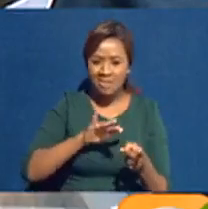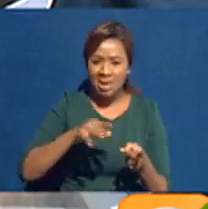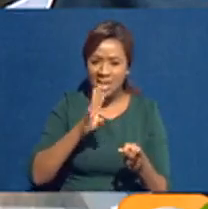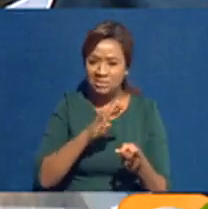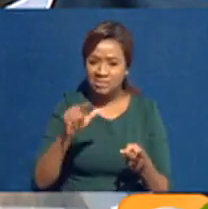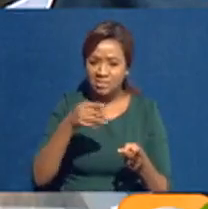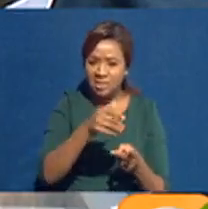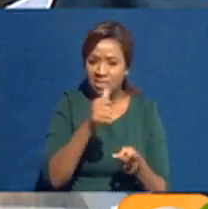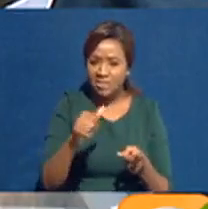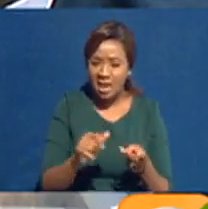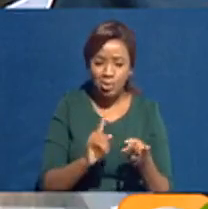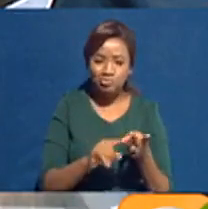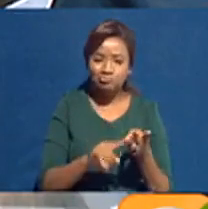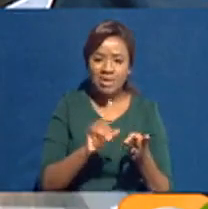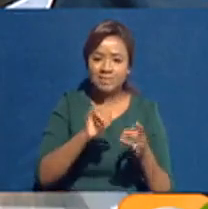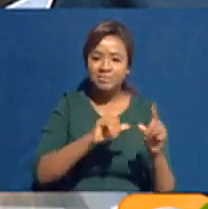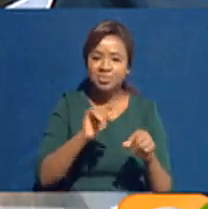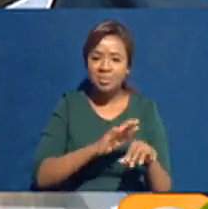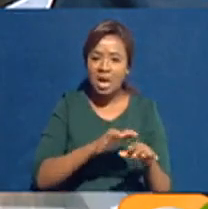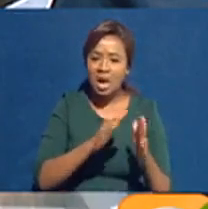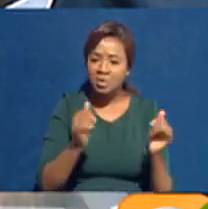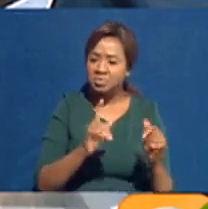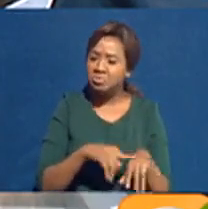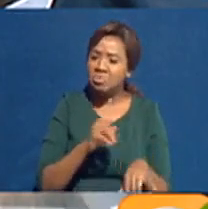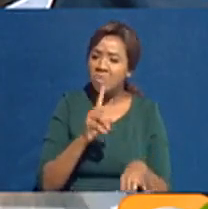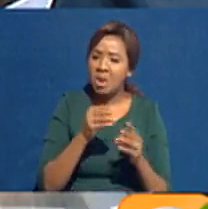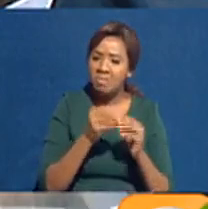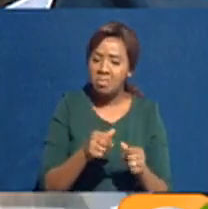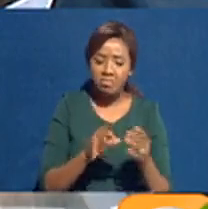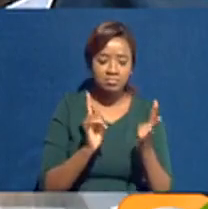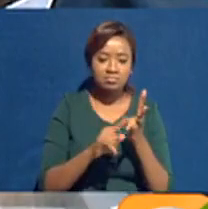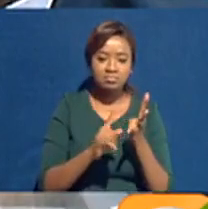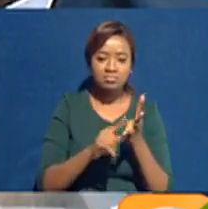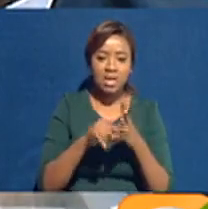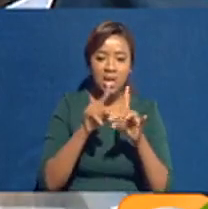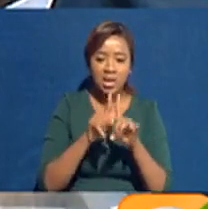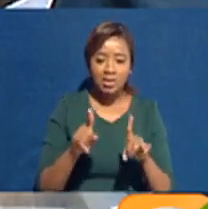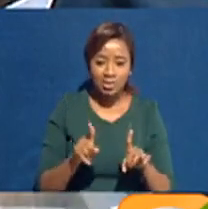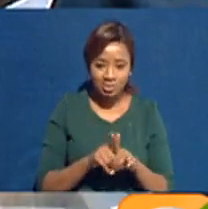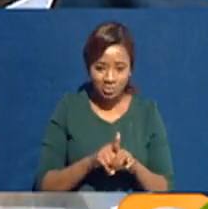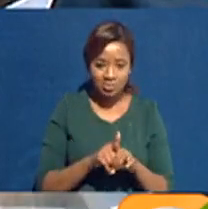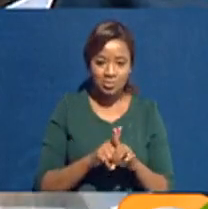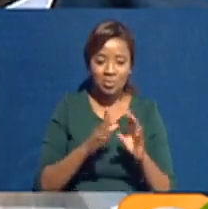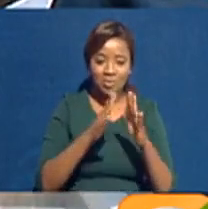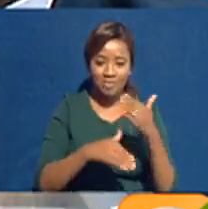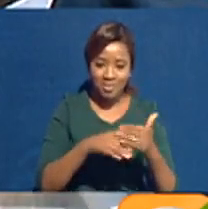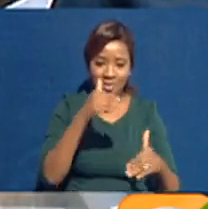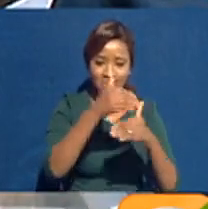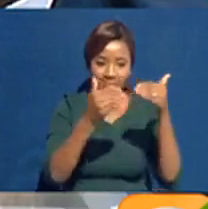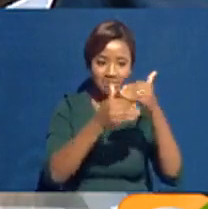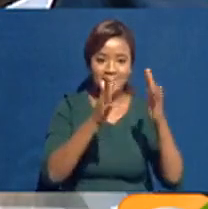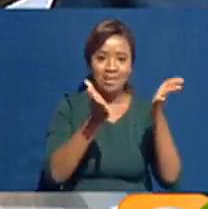and collapsed buildings in some parts of the country. And as Ayub Abdikadir reports, the ministry